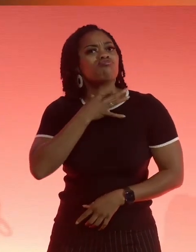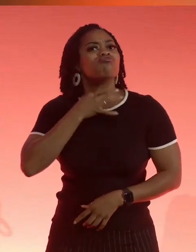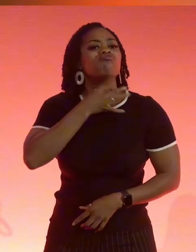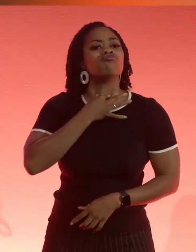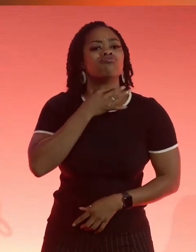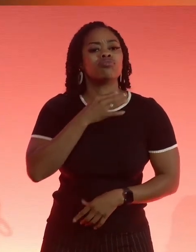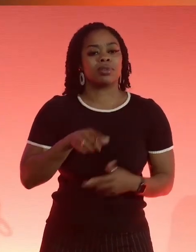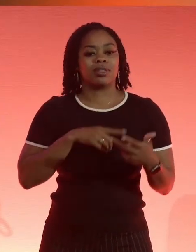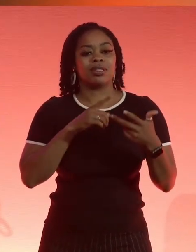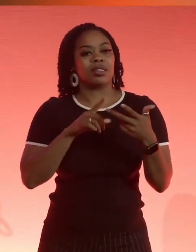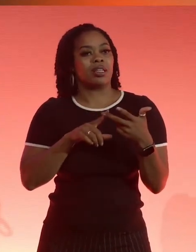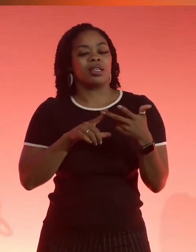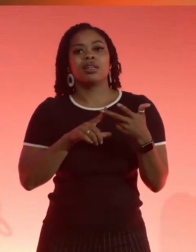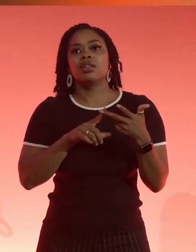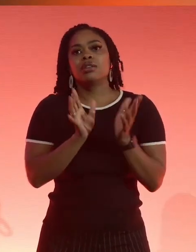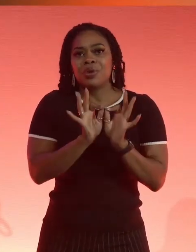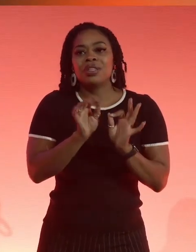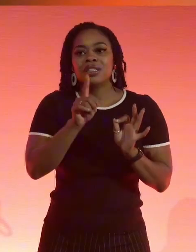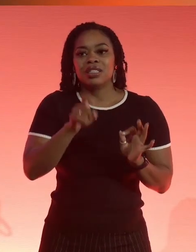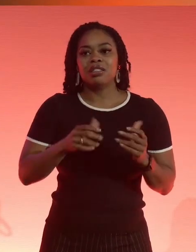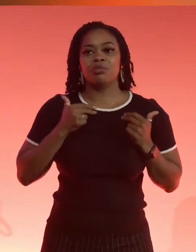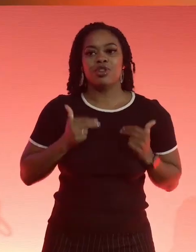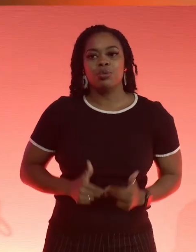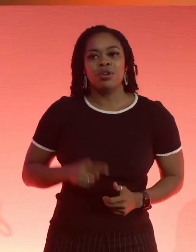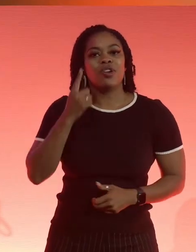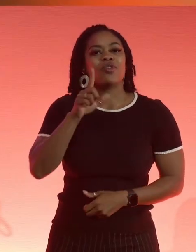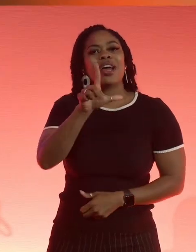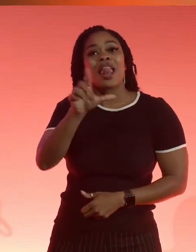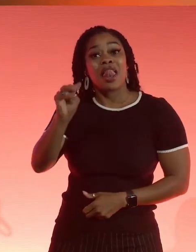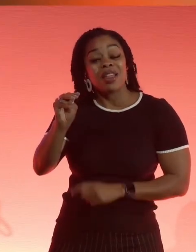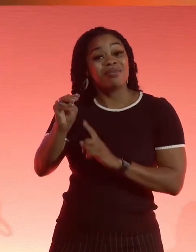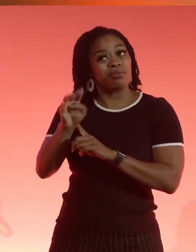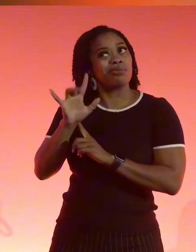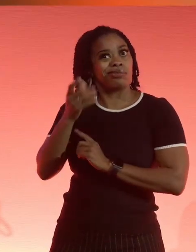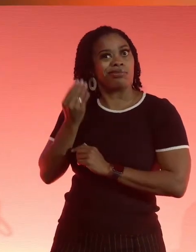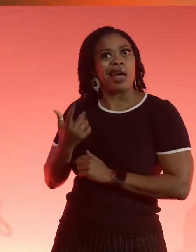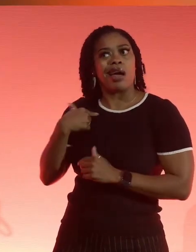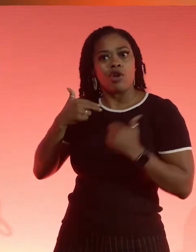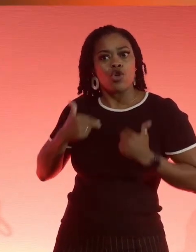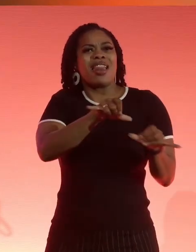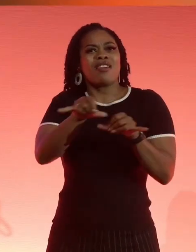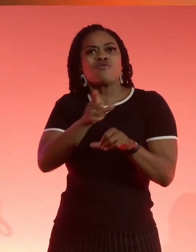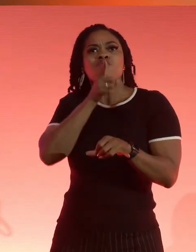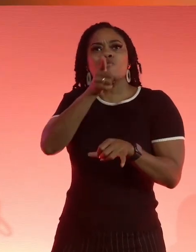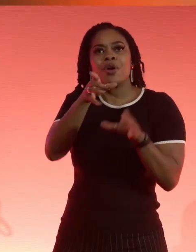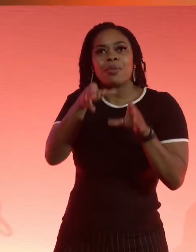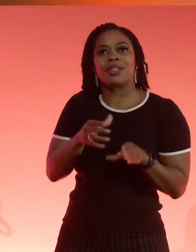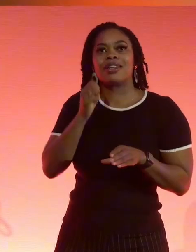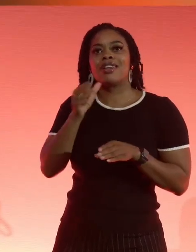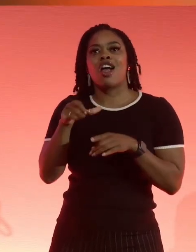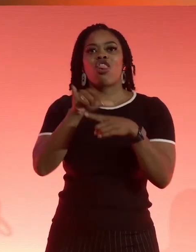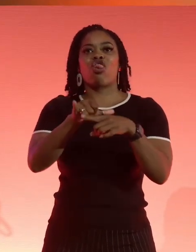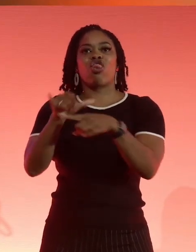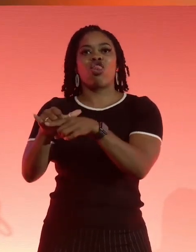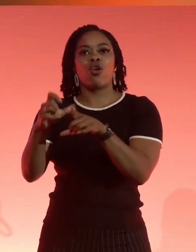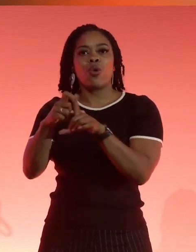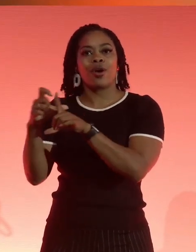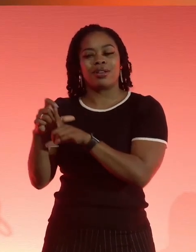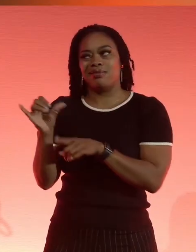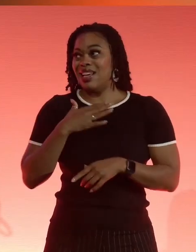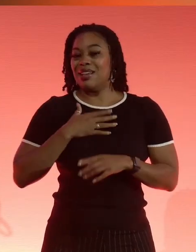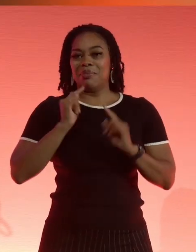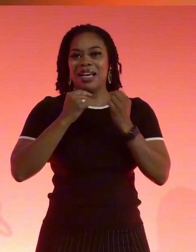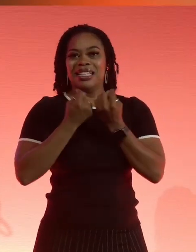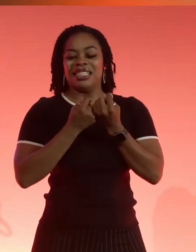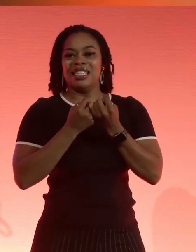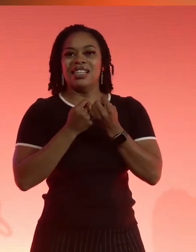difficult one for LLM. Be human. Write like a real person. No jargon, please. In fact, my team created a Yamini jargon